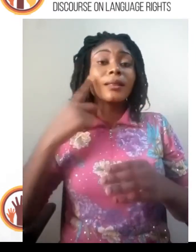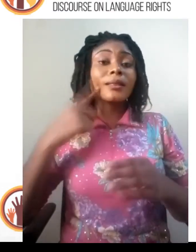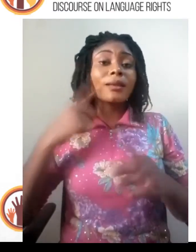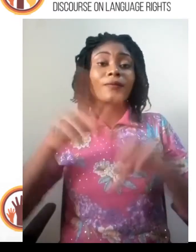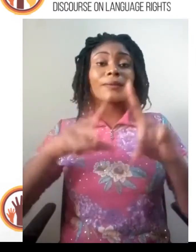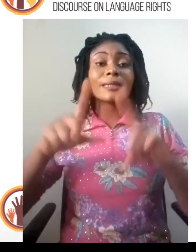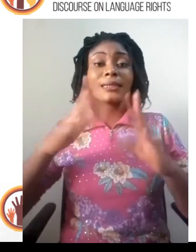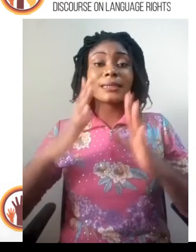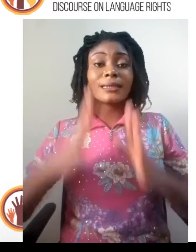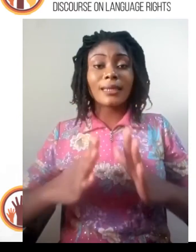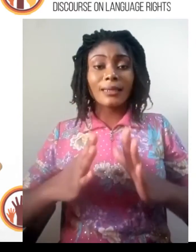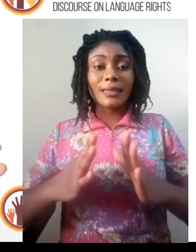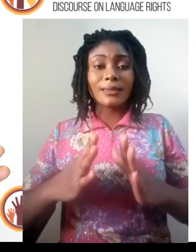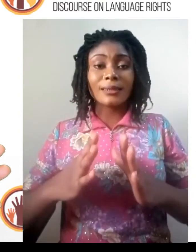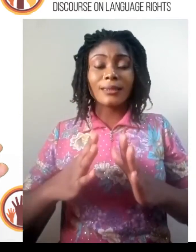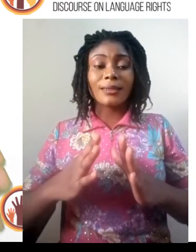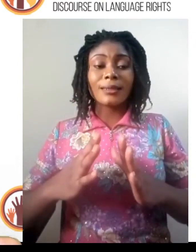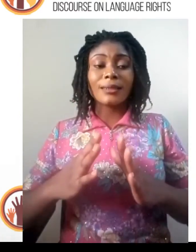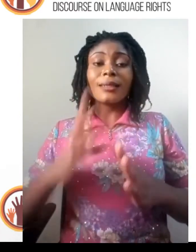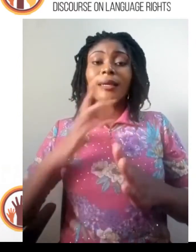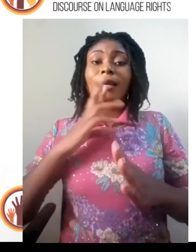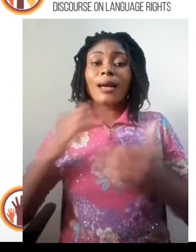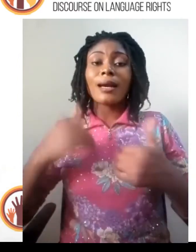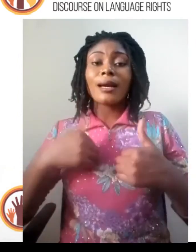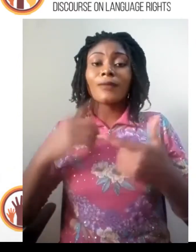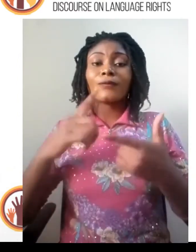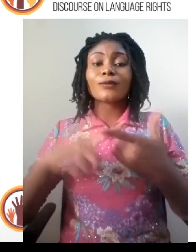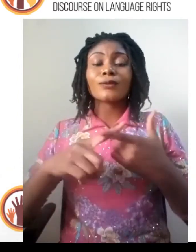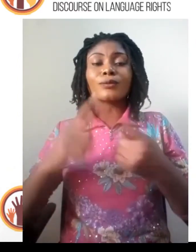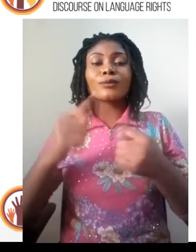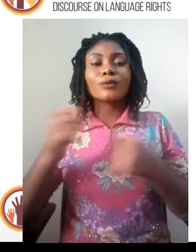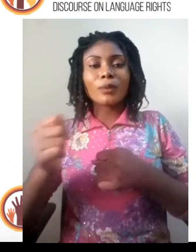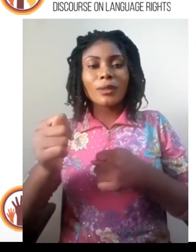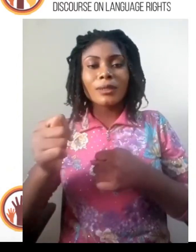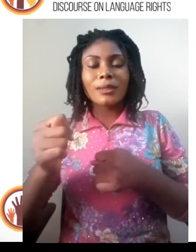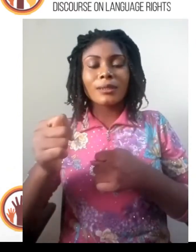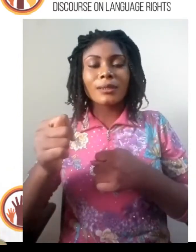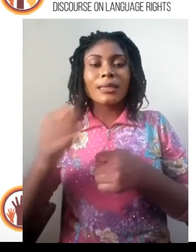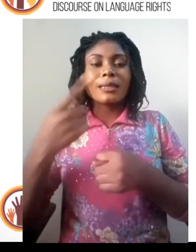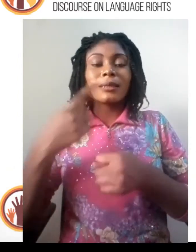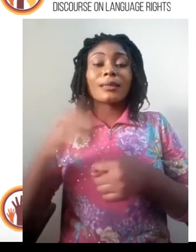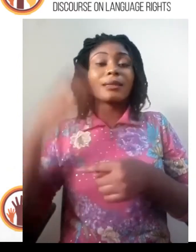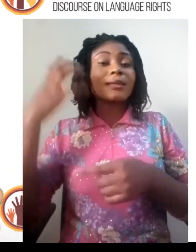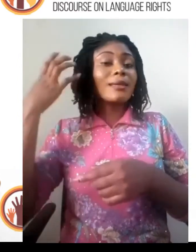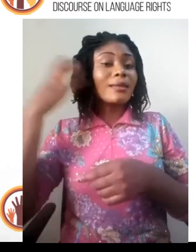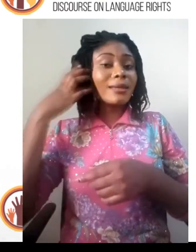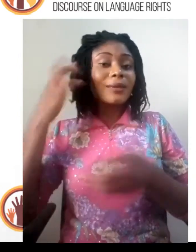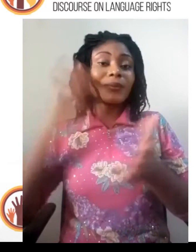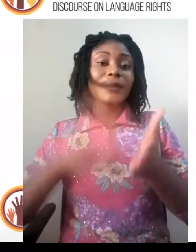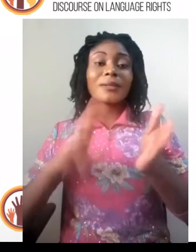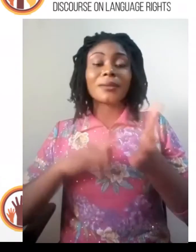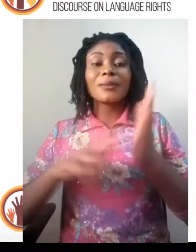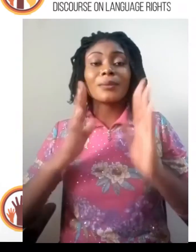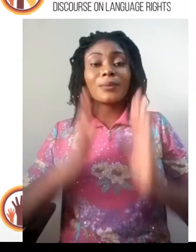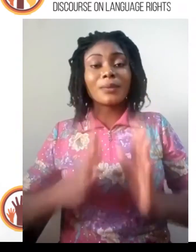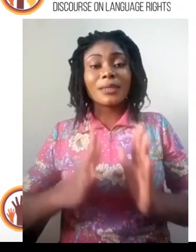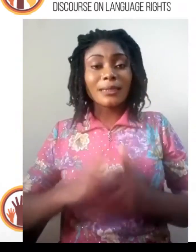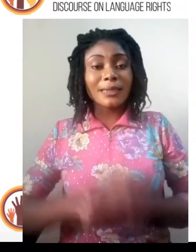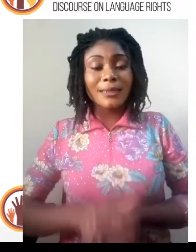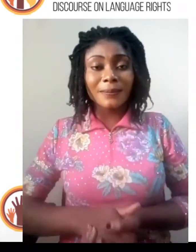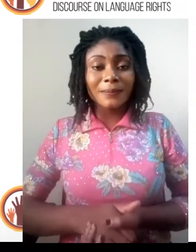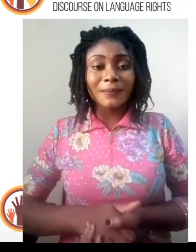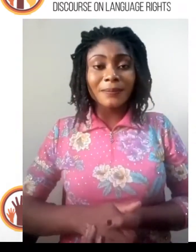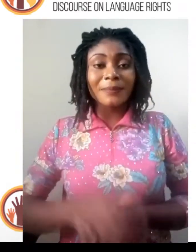have to trust the hearing researchers, and in turn, the hearing researchers have